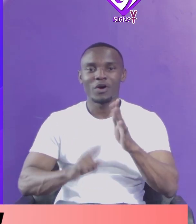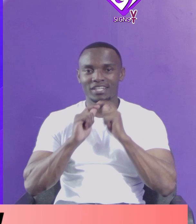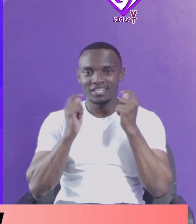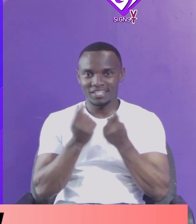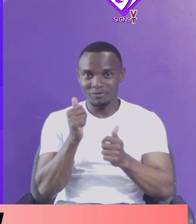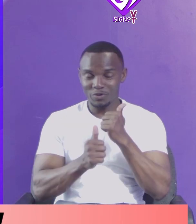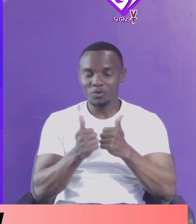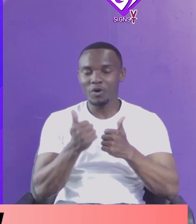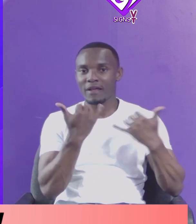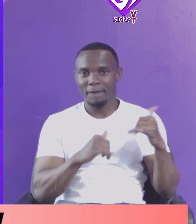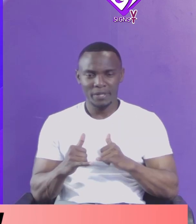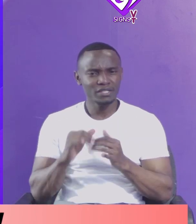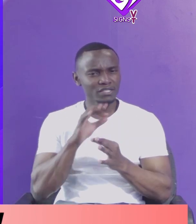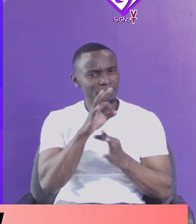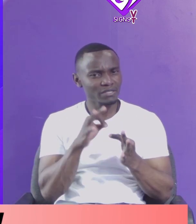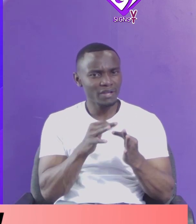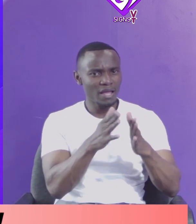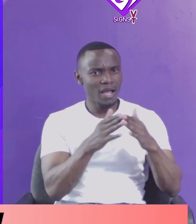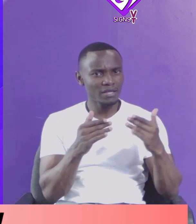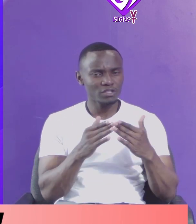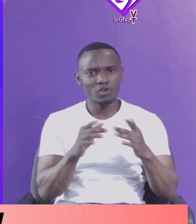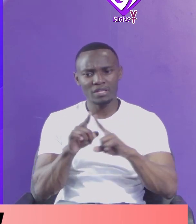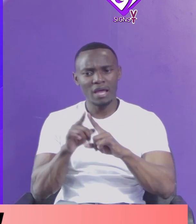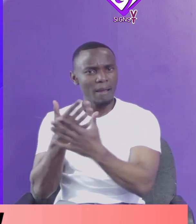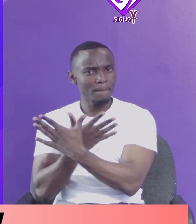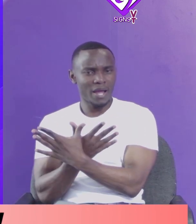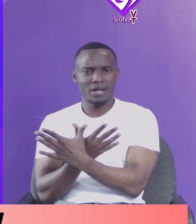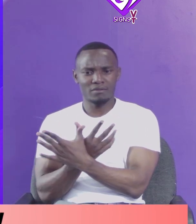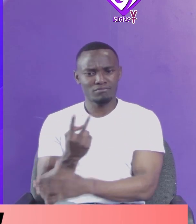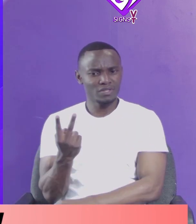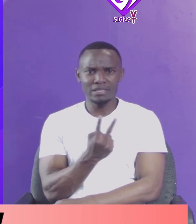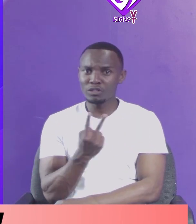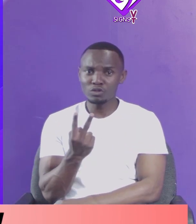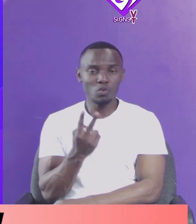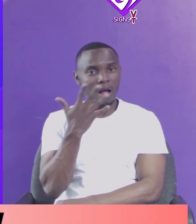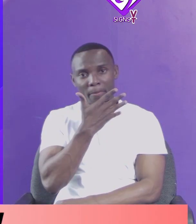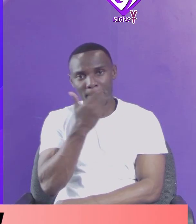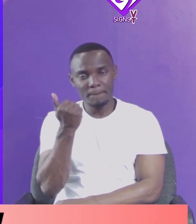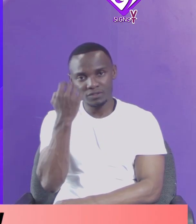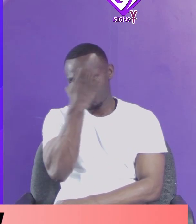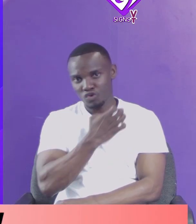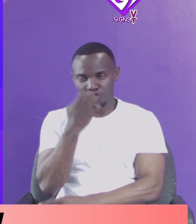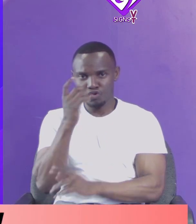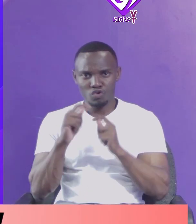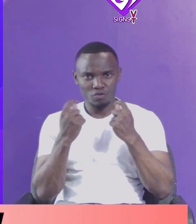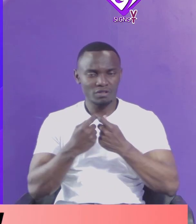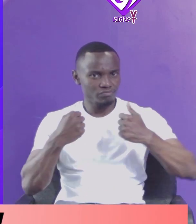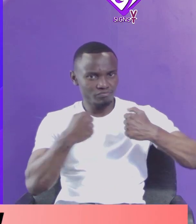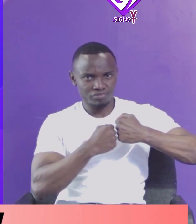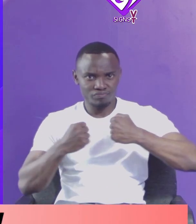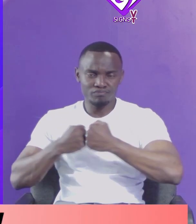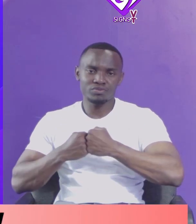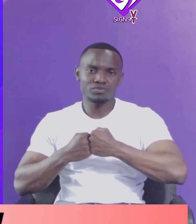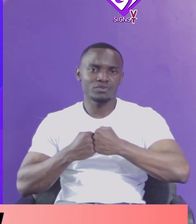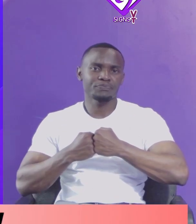versus Bayern Munich. Yes. Arguably, two of the best Europe teams were in action. That is Arsenal versus Bayern